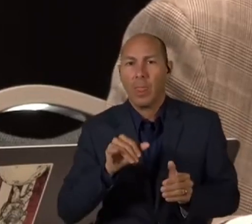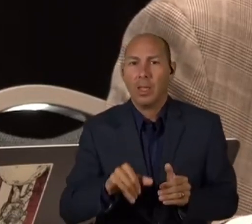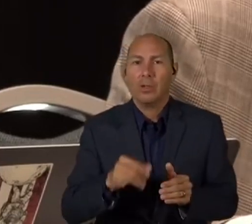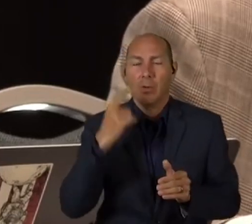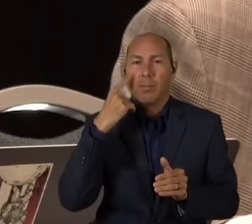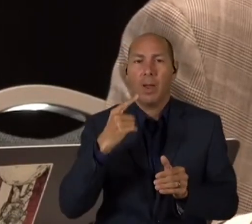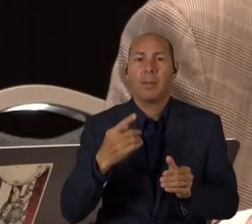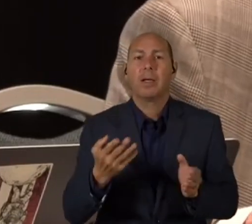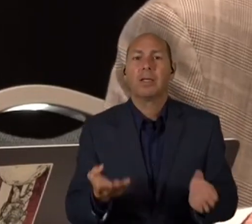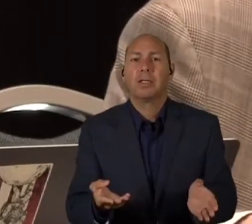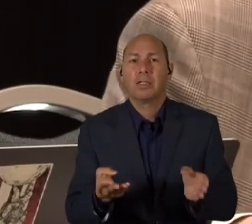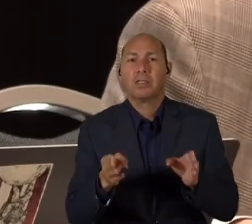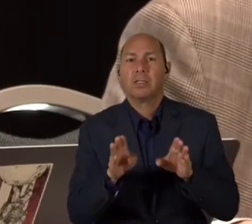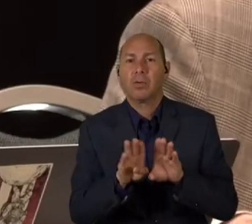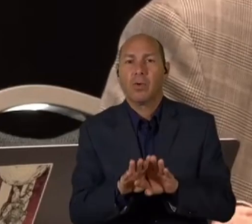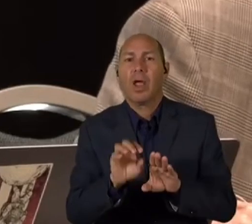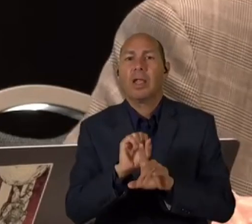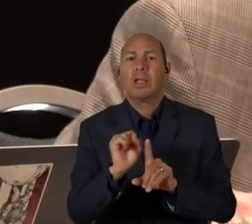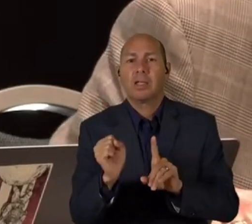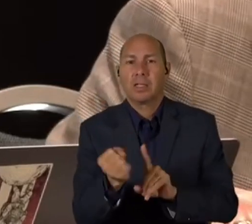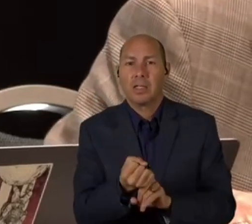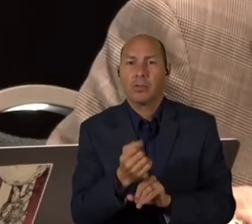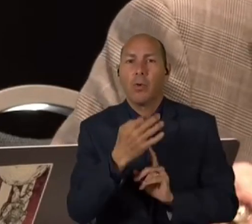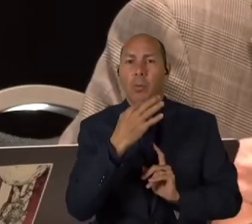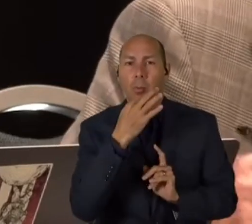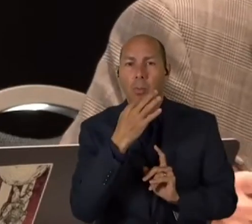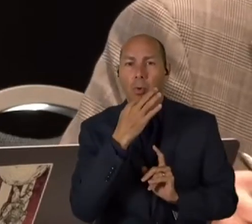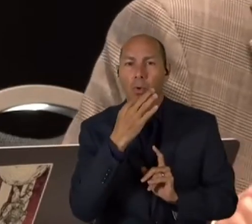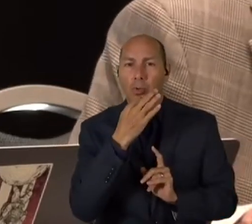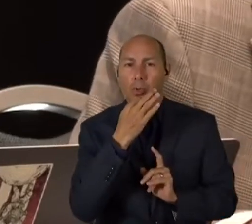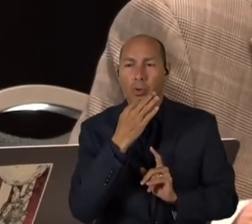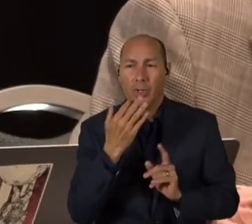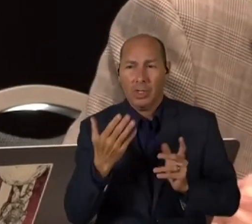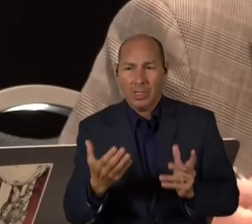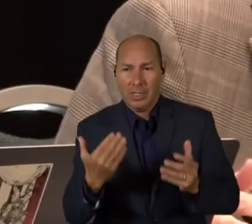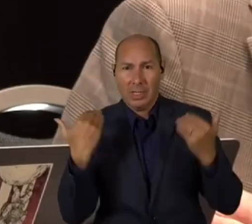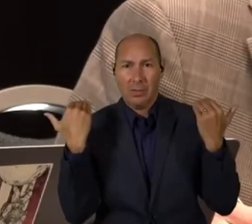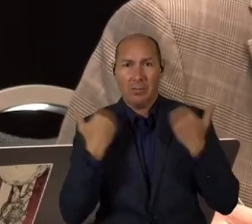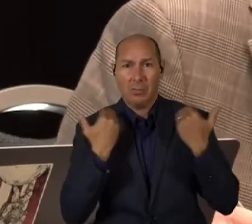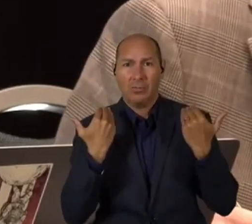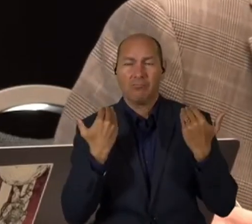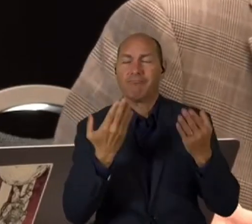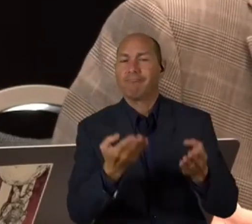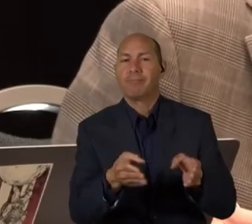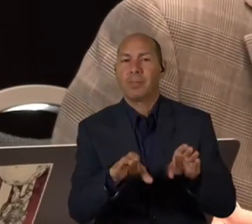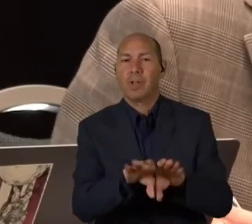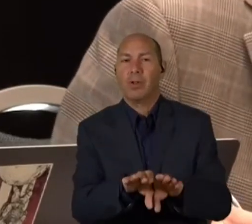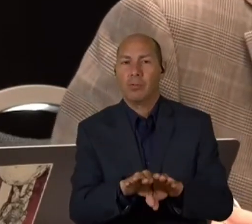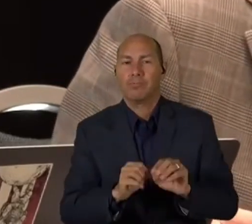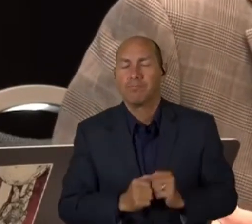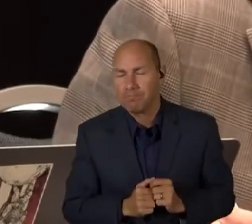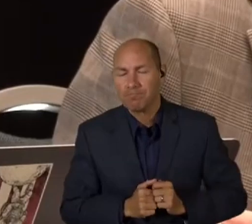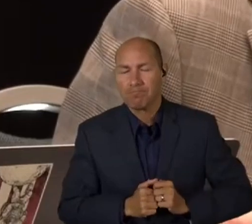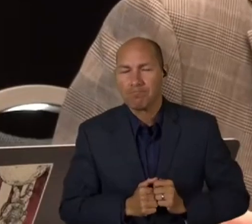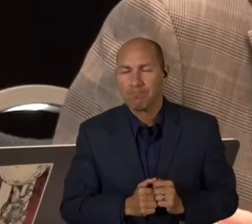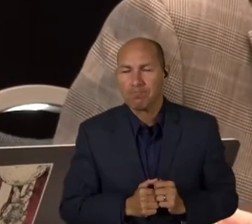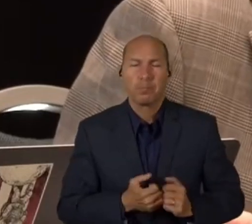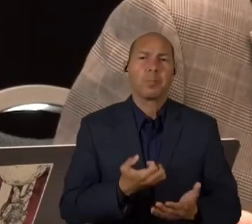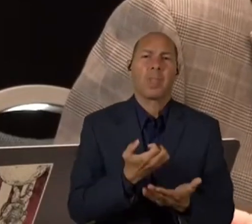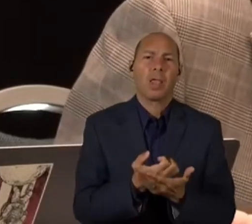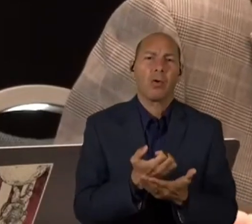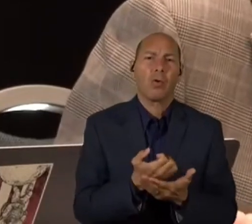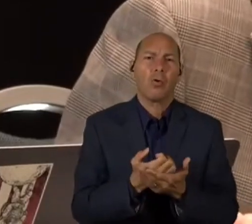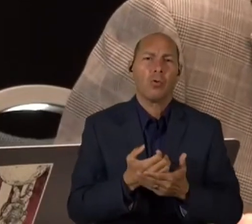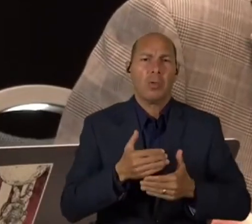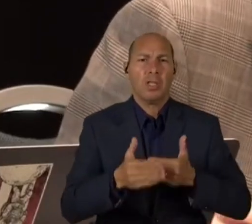soon and close that chapter of bankruptcy. On economic development, stabilizing Puerto